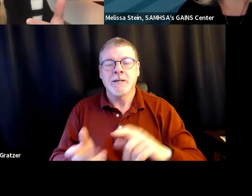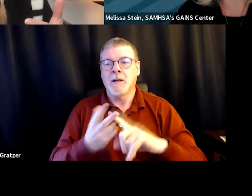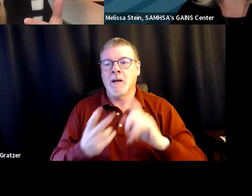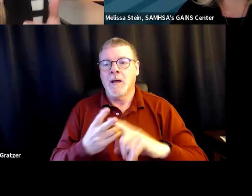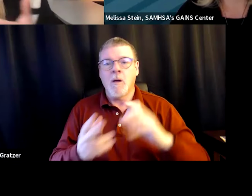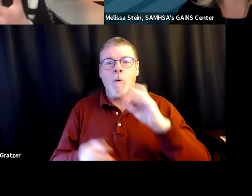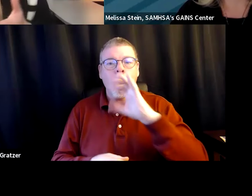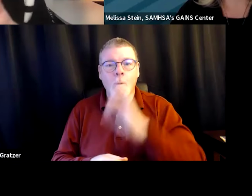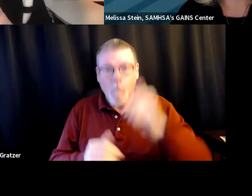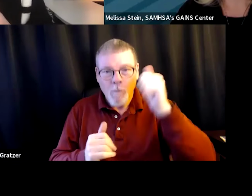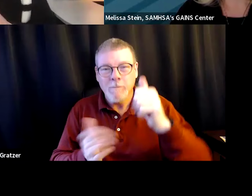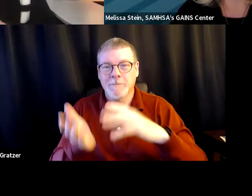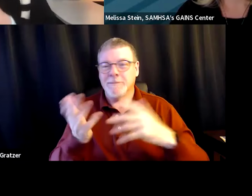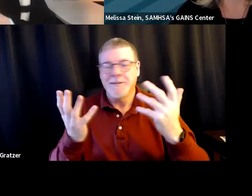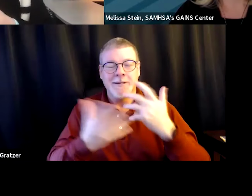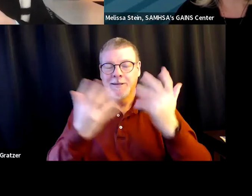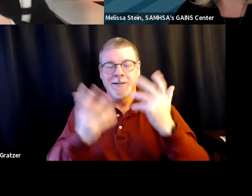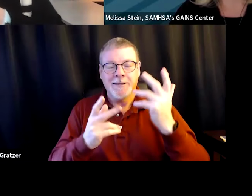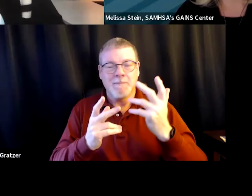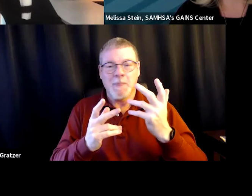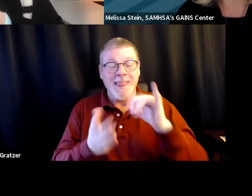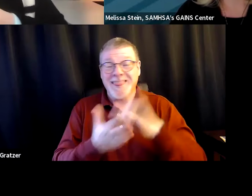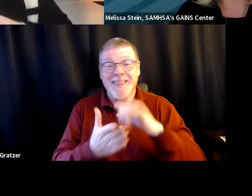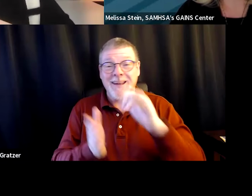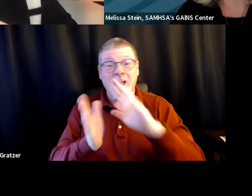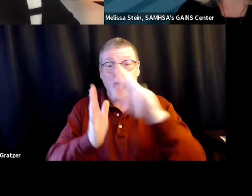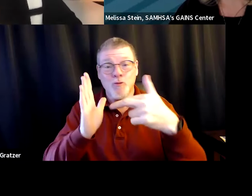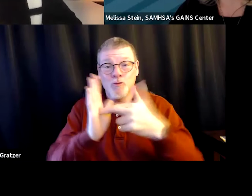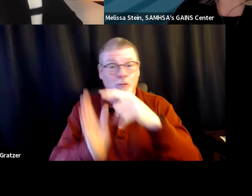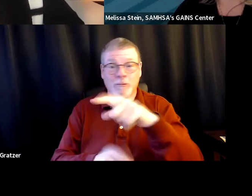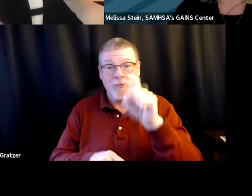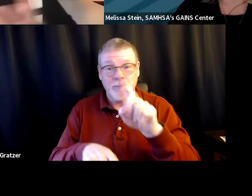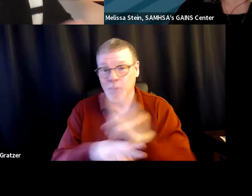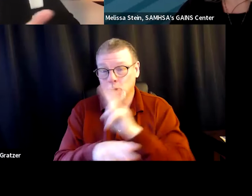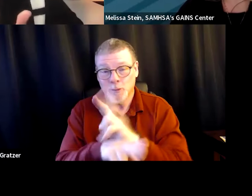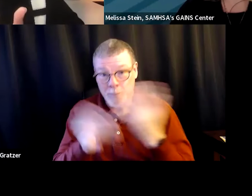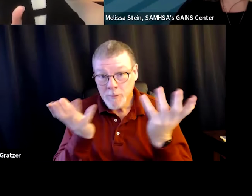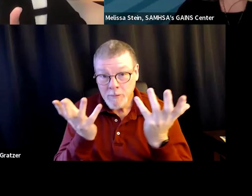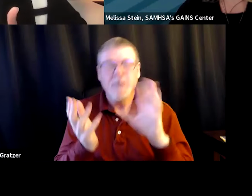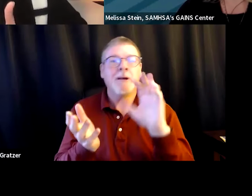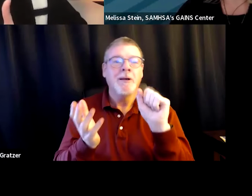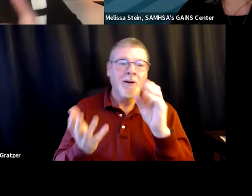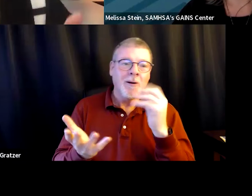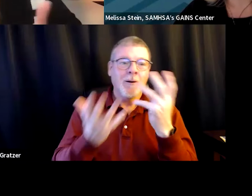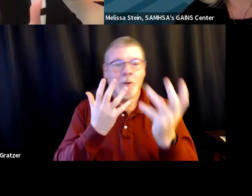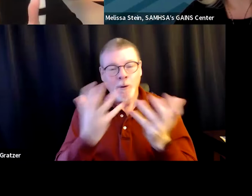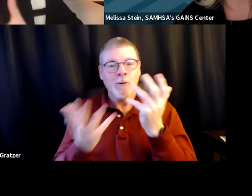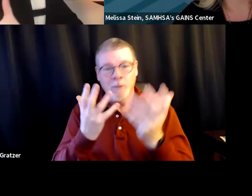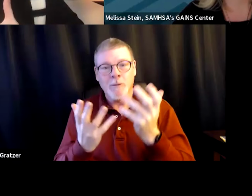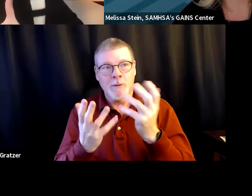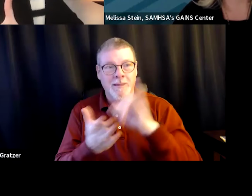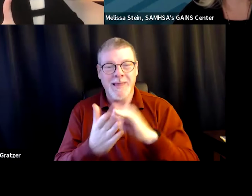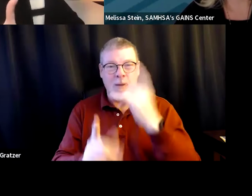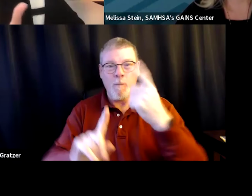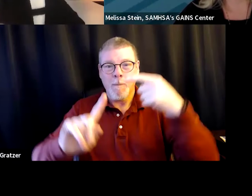know, providers? It might not necessarily be the hat that they should be wearing. And so that's kind of one of the earlier points I made,